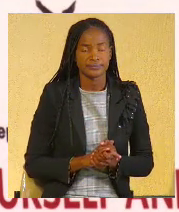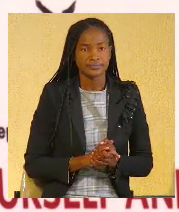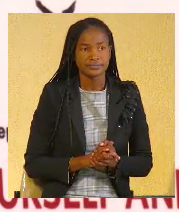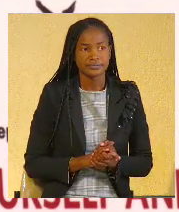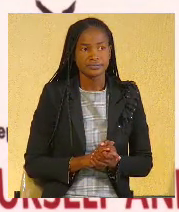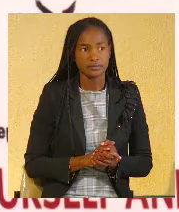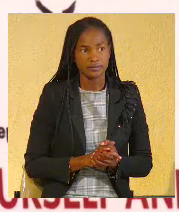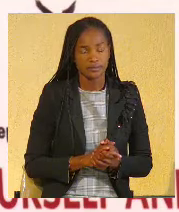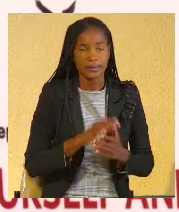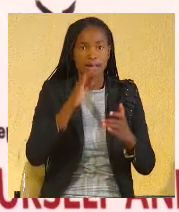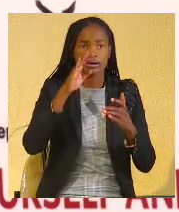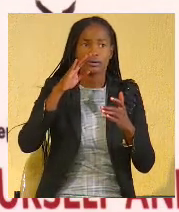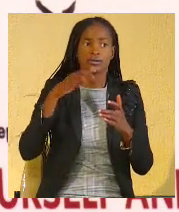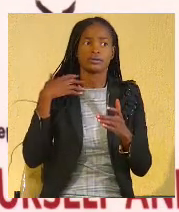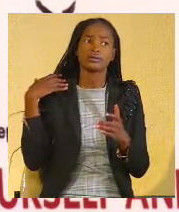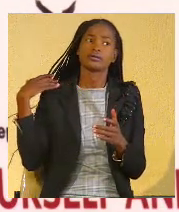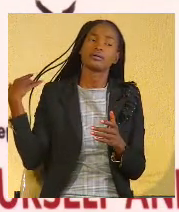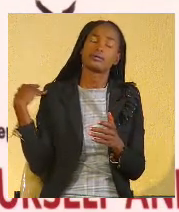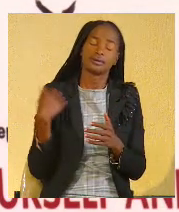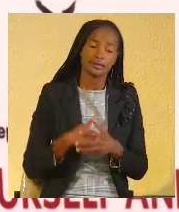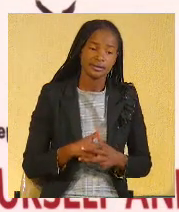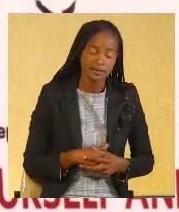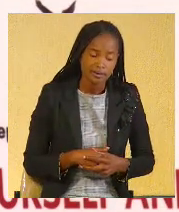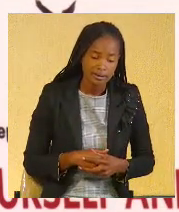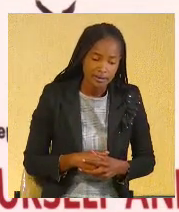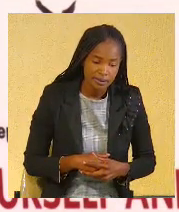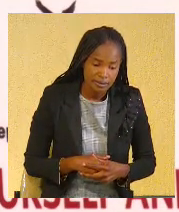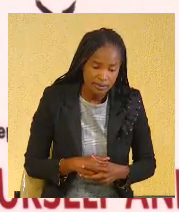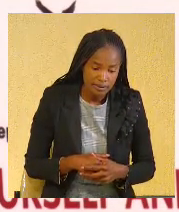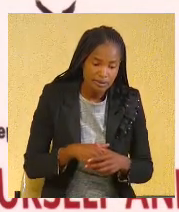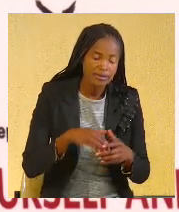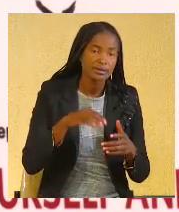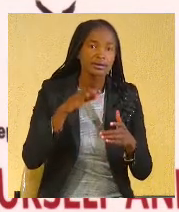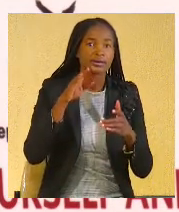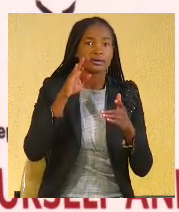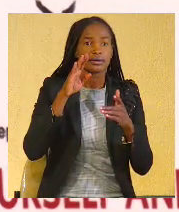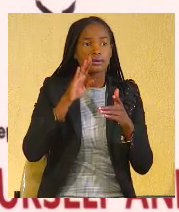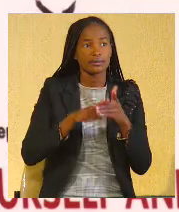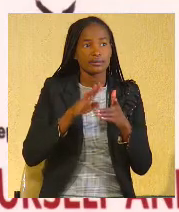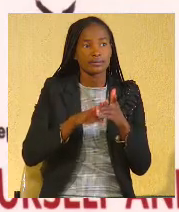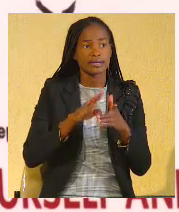With regard to the deliverables during the COVID-19 state of emergency